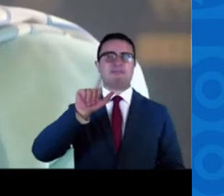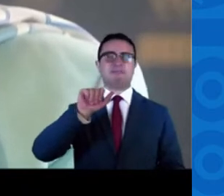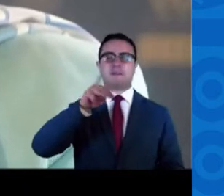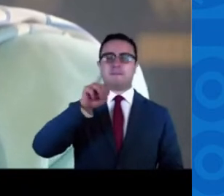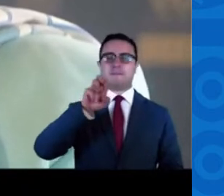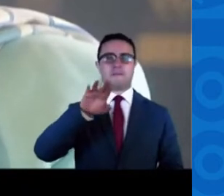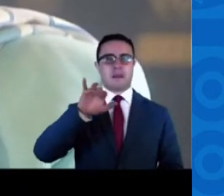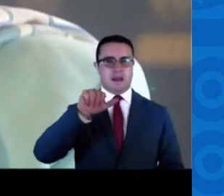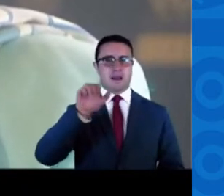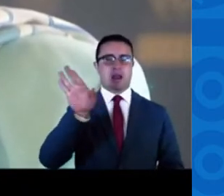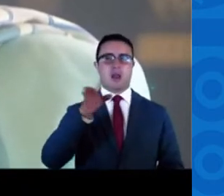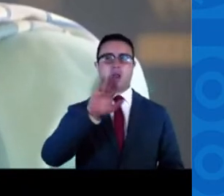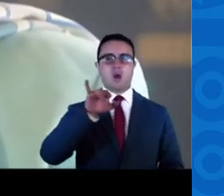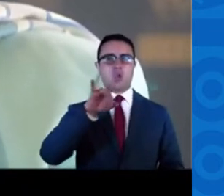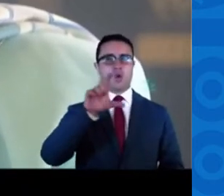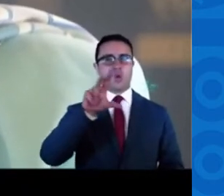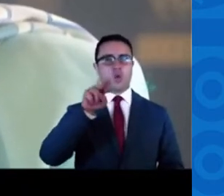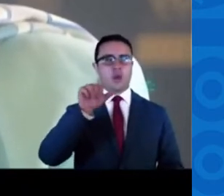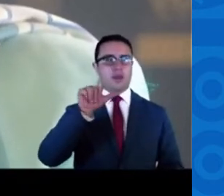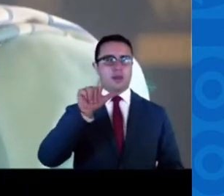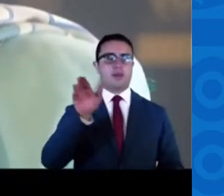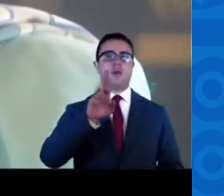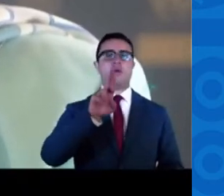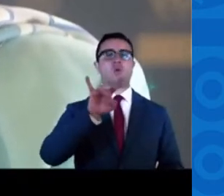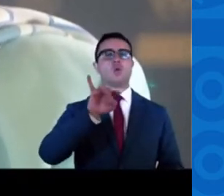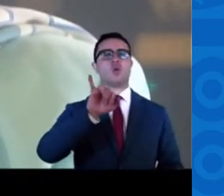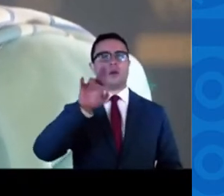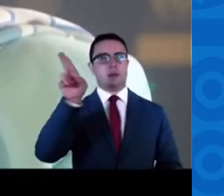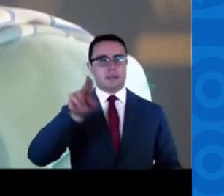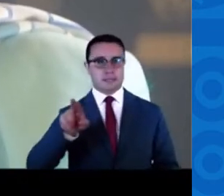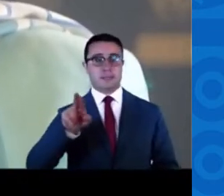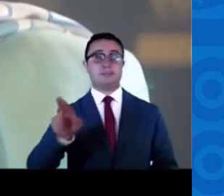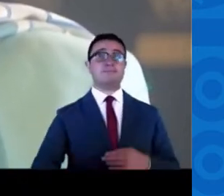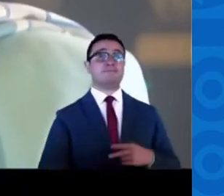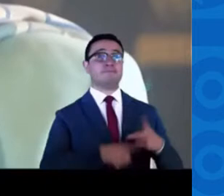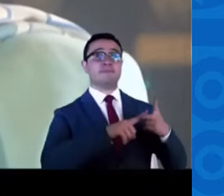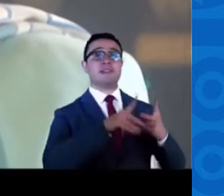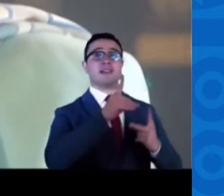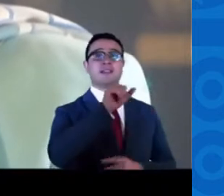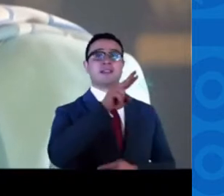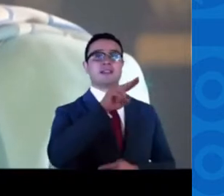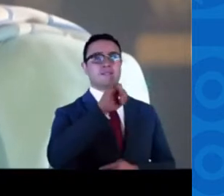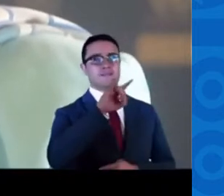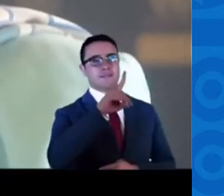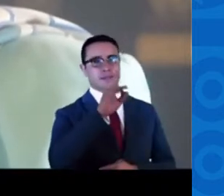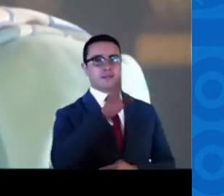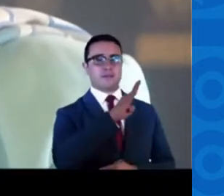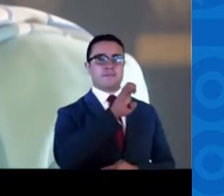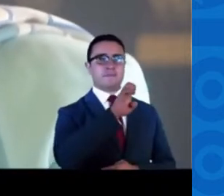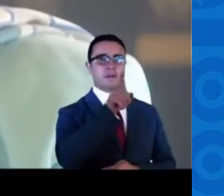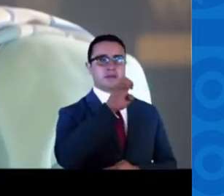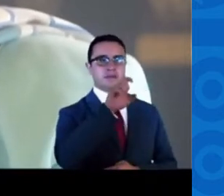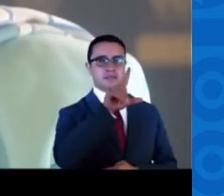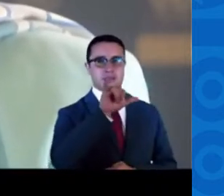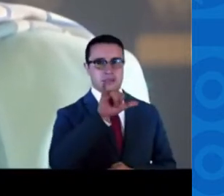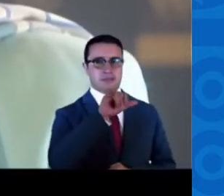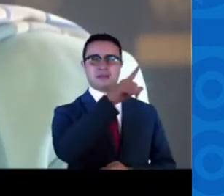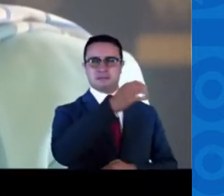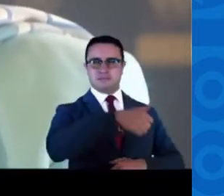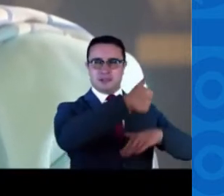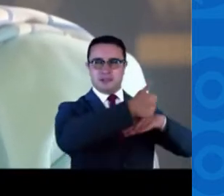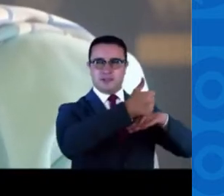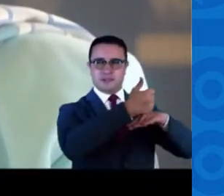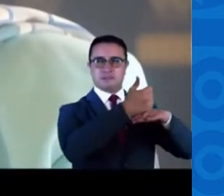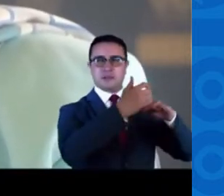Lady of the Nation, Maria Juliana Ruiz, and especially to greet David Beasley, Executive Director